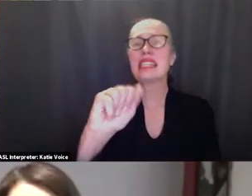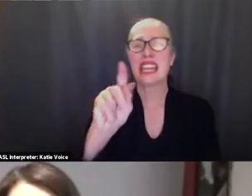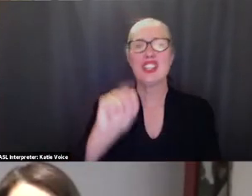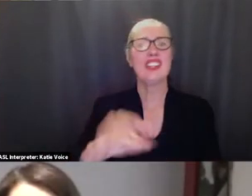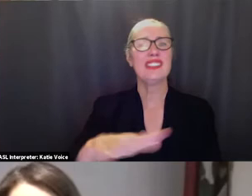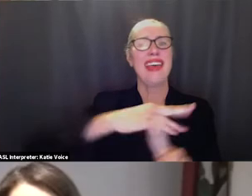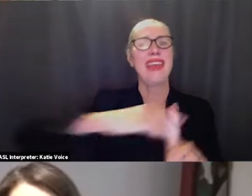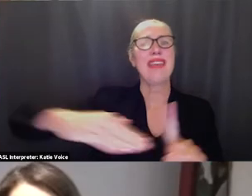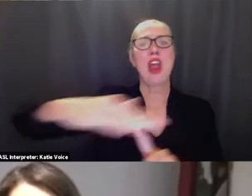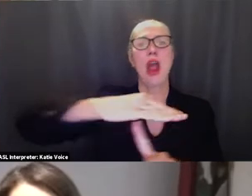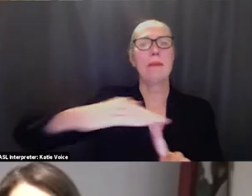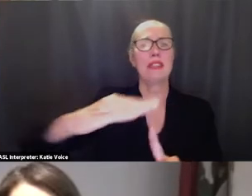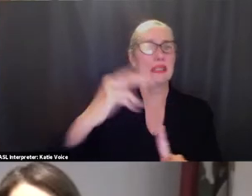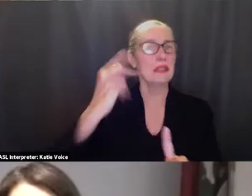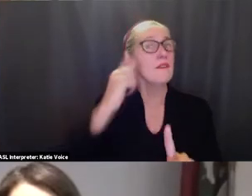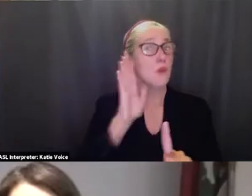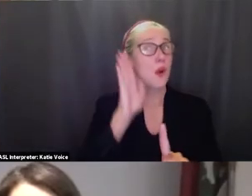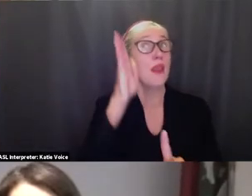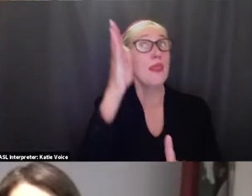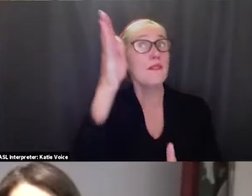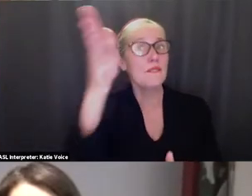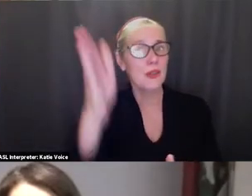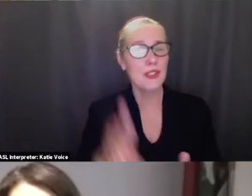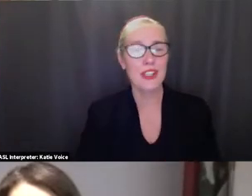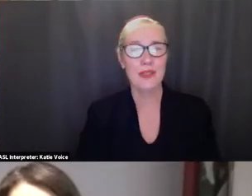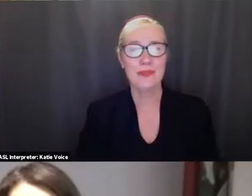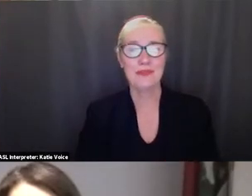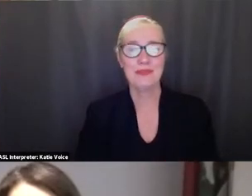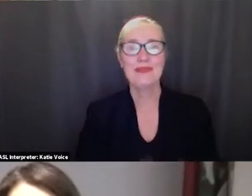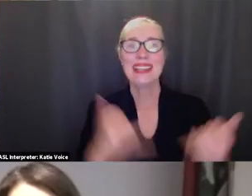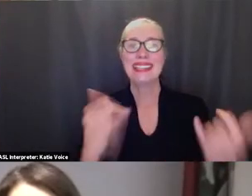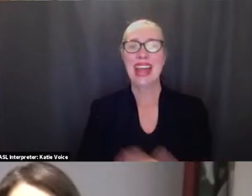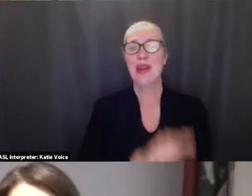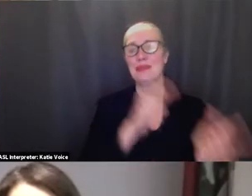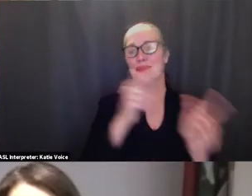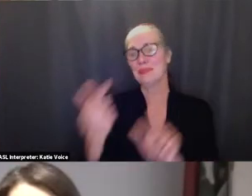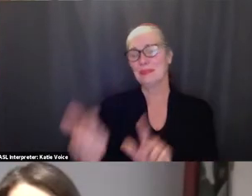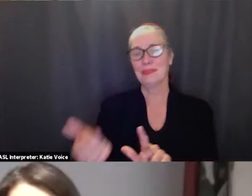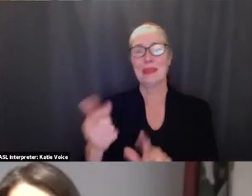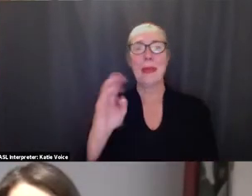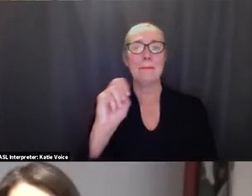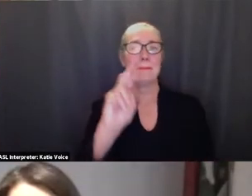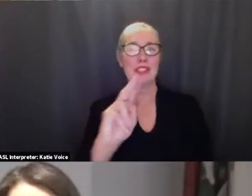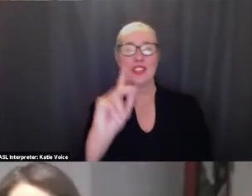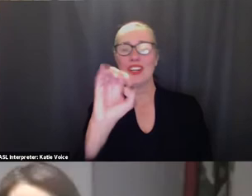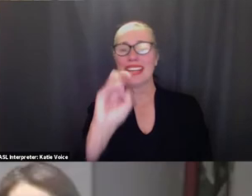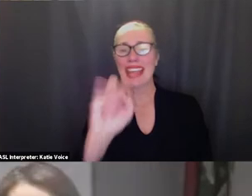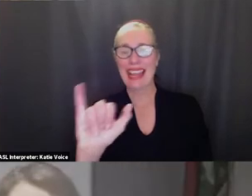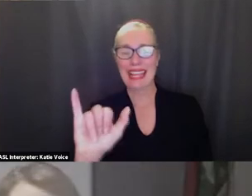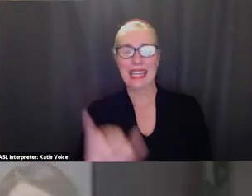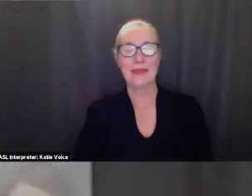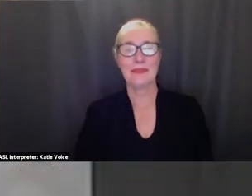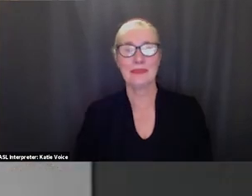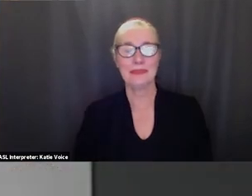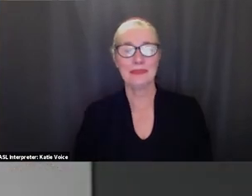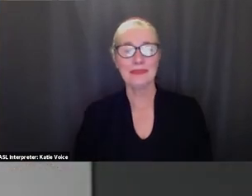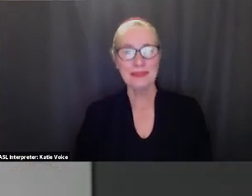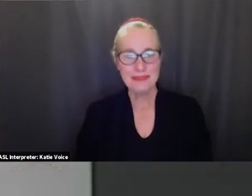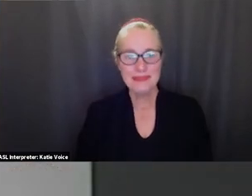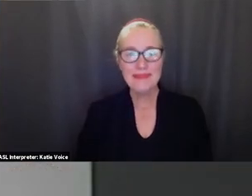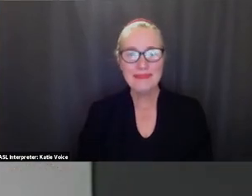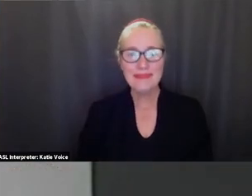looking for into the future and with that i'll turn it over to mr kelly thank you